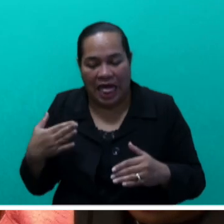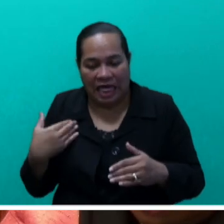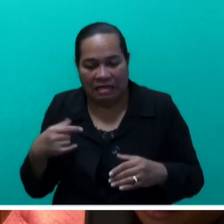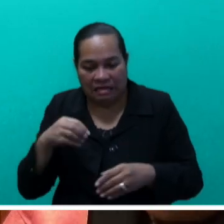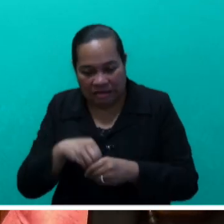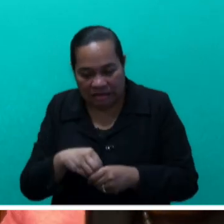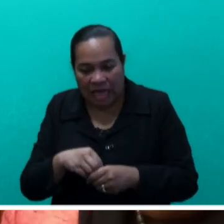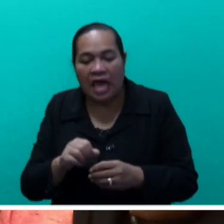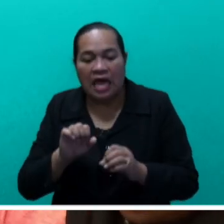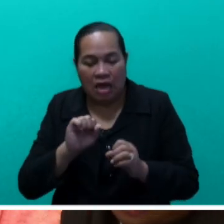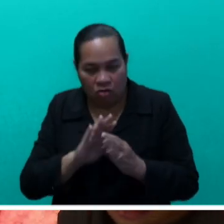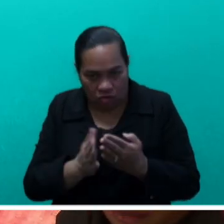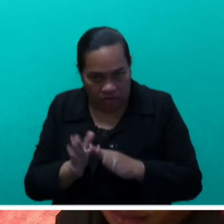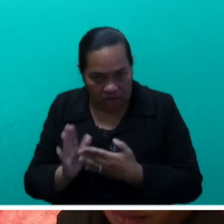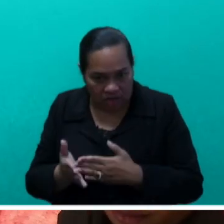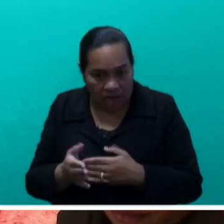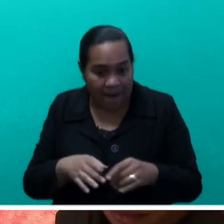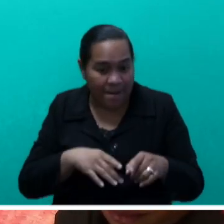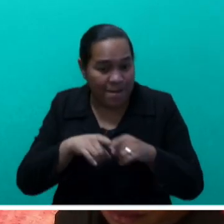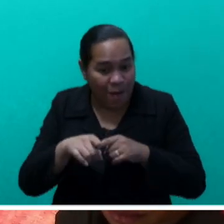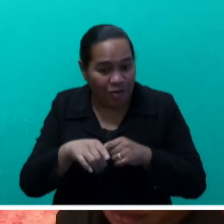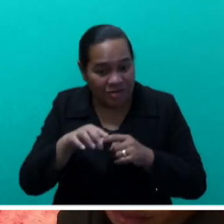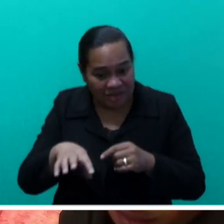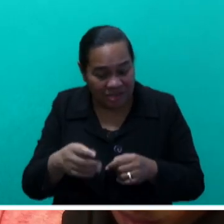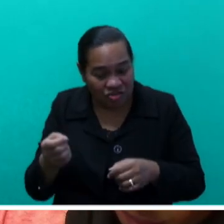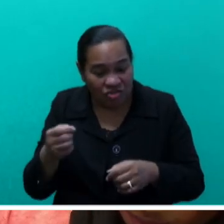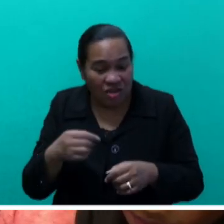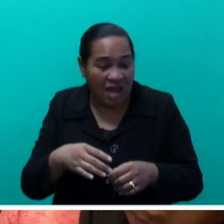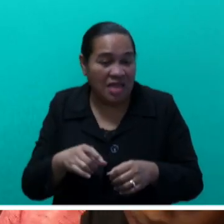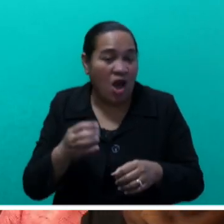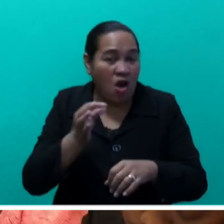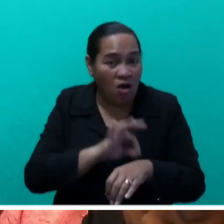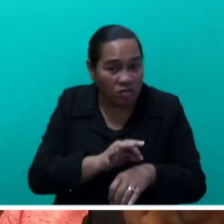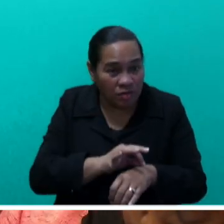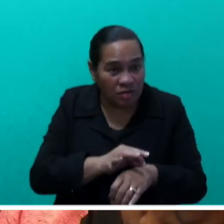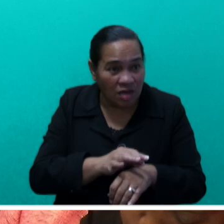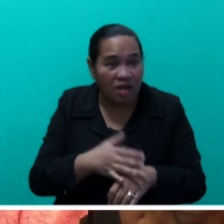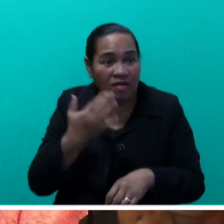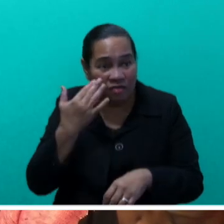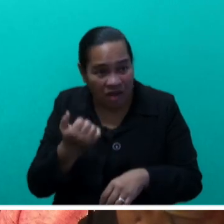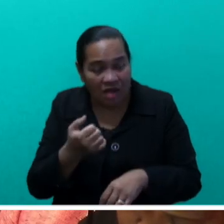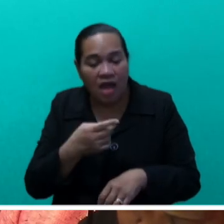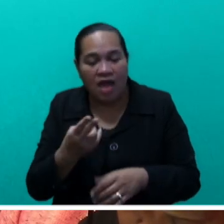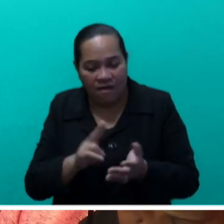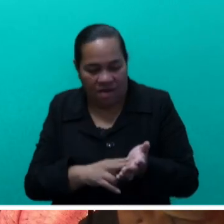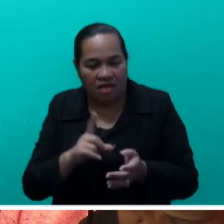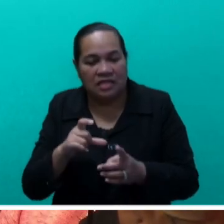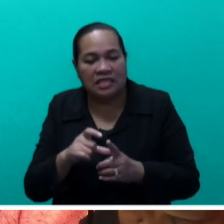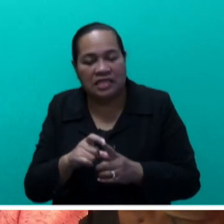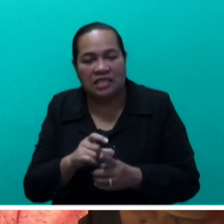society. The majority of admissions and treatment at our health facilities are due to NCDs and its complications.